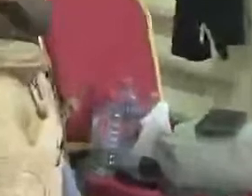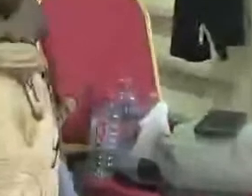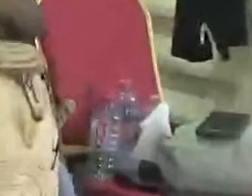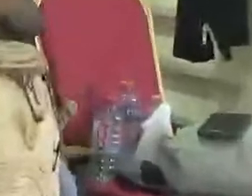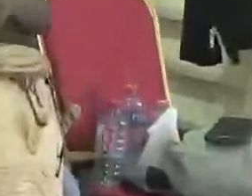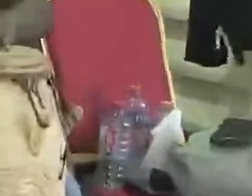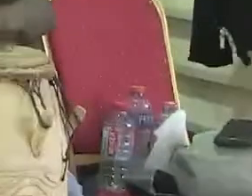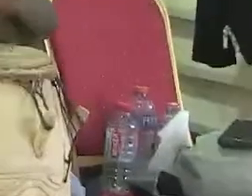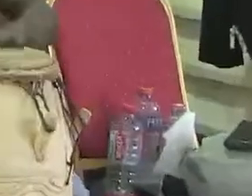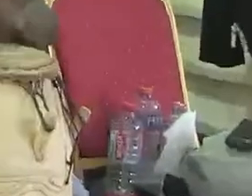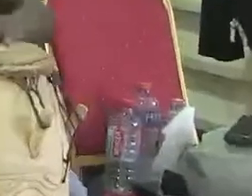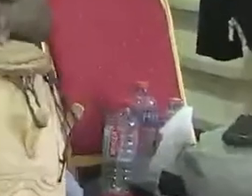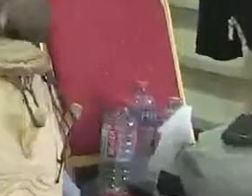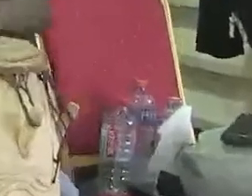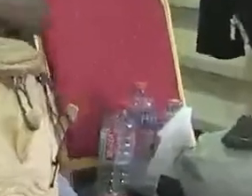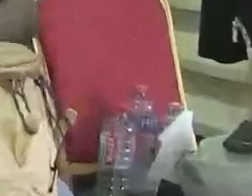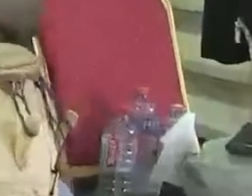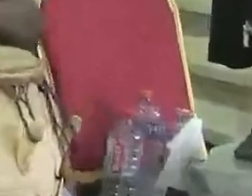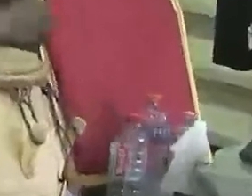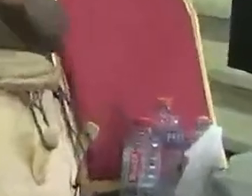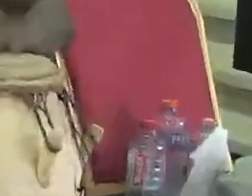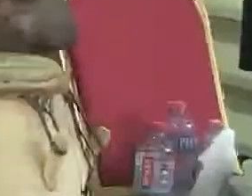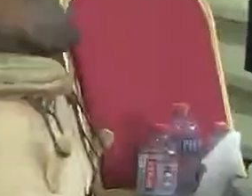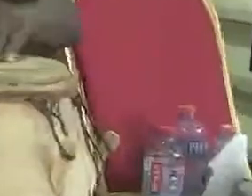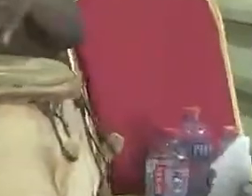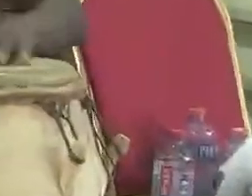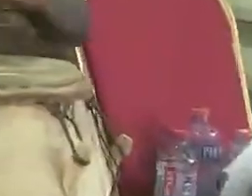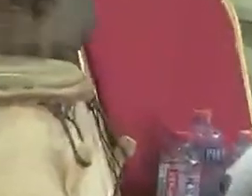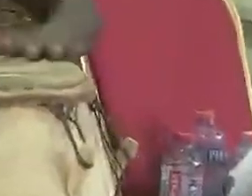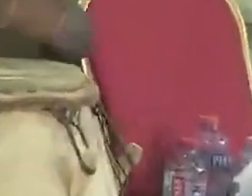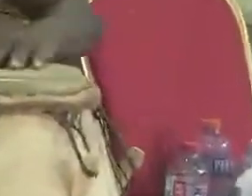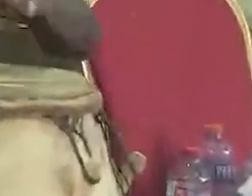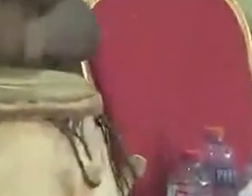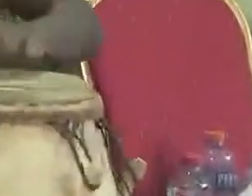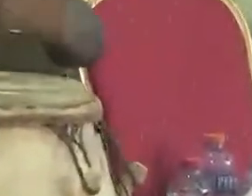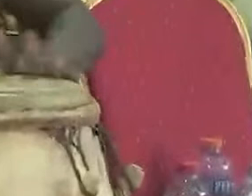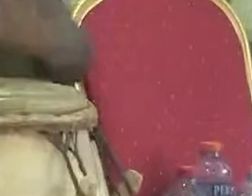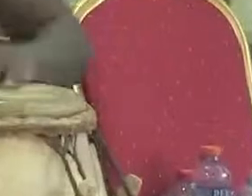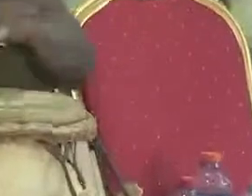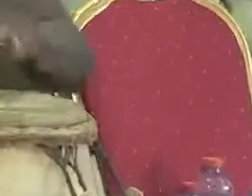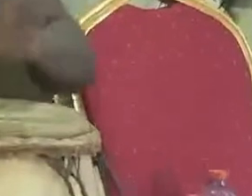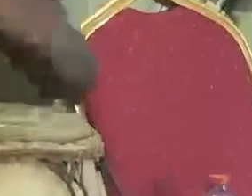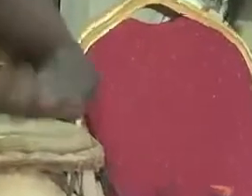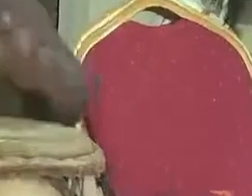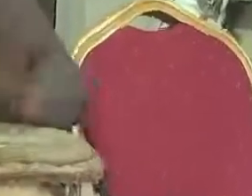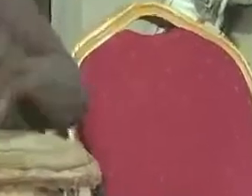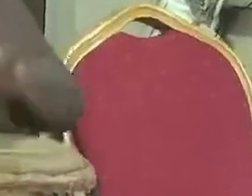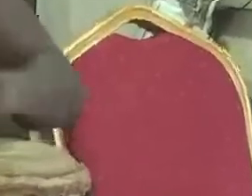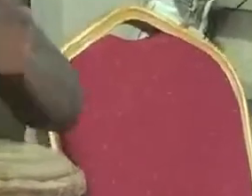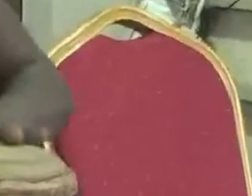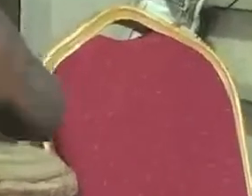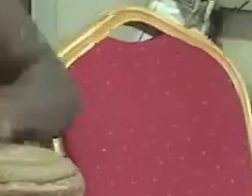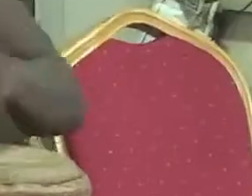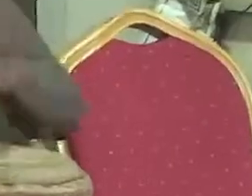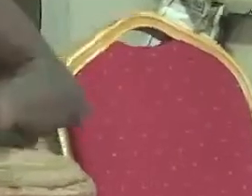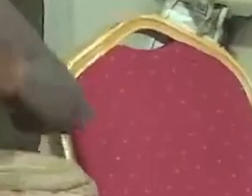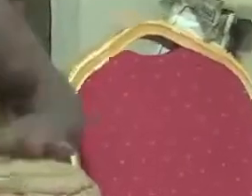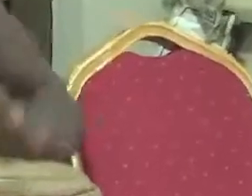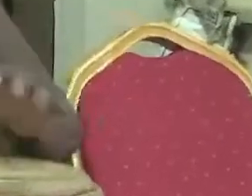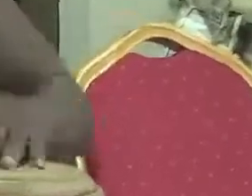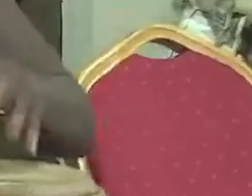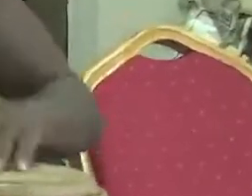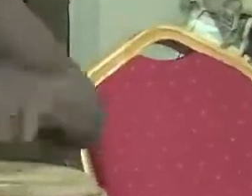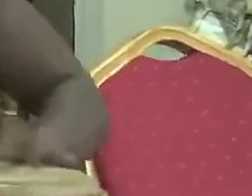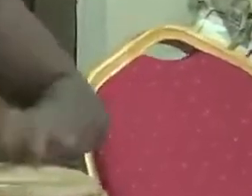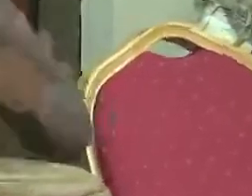Ai uni penyo, suru ni pa kume mundi e tintimo. Ai we